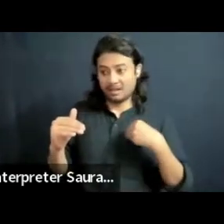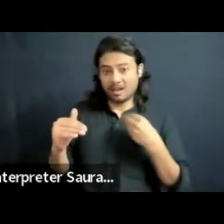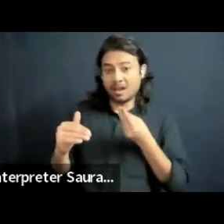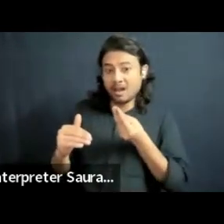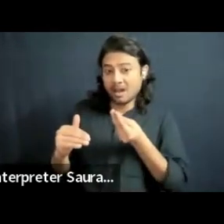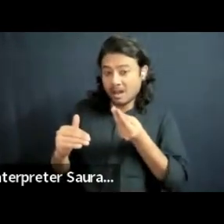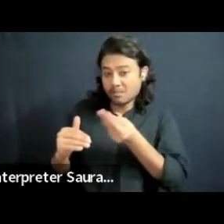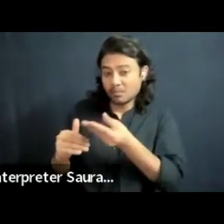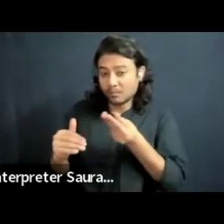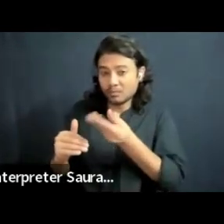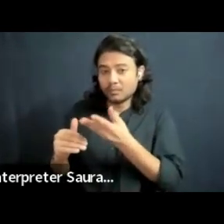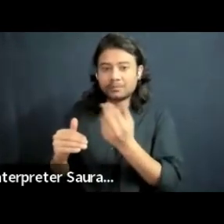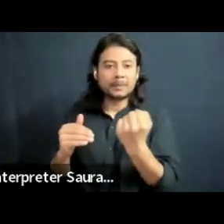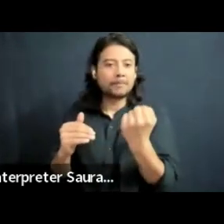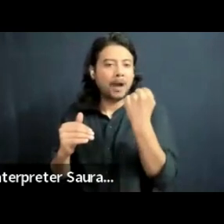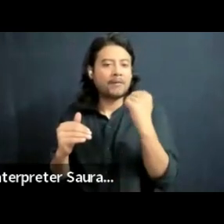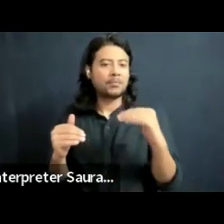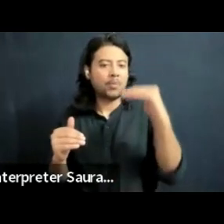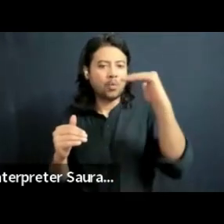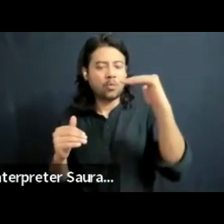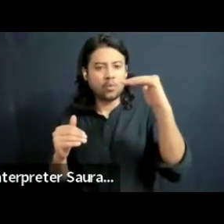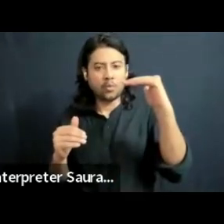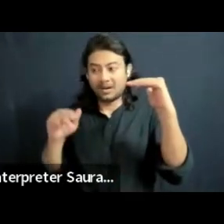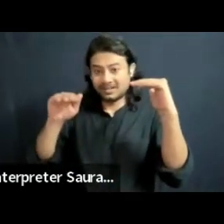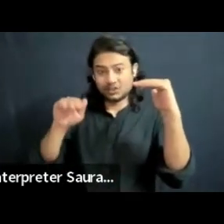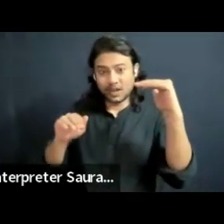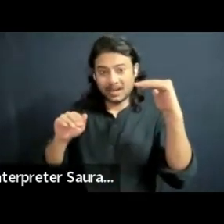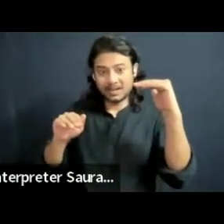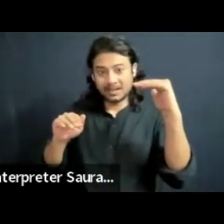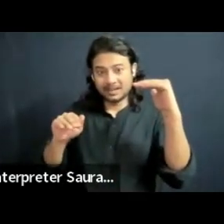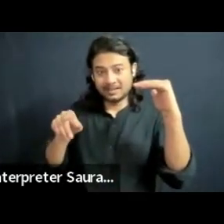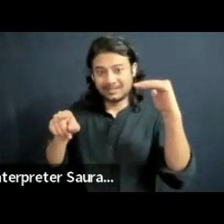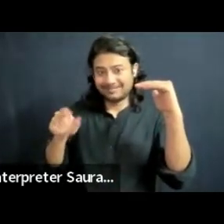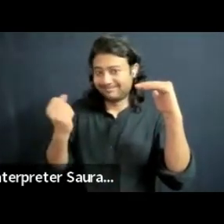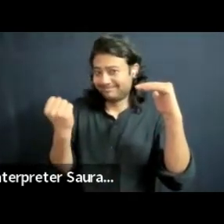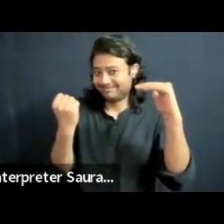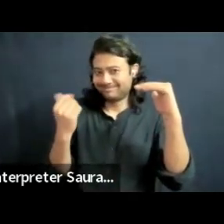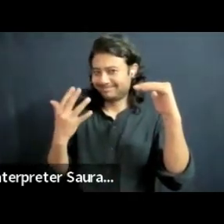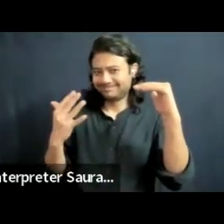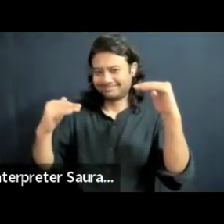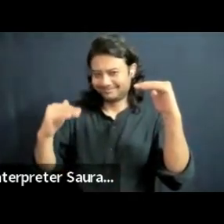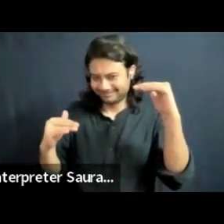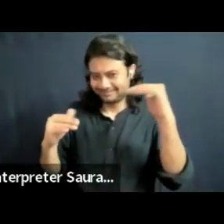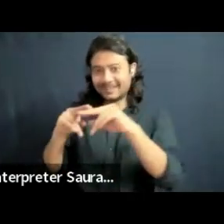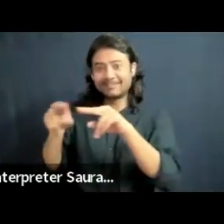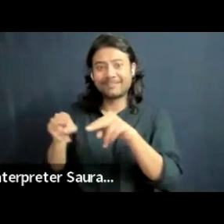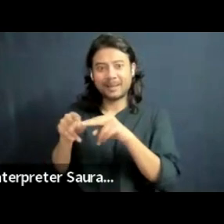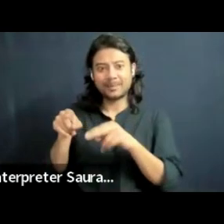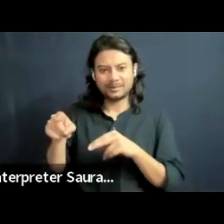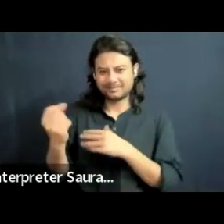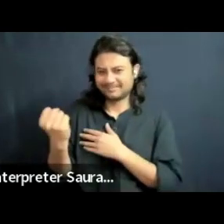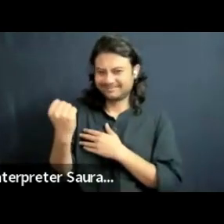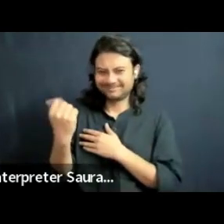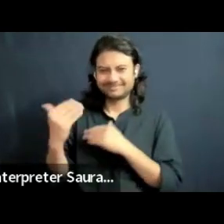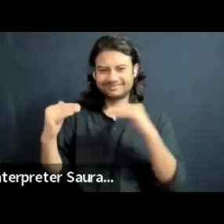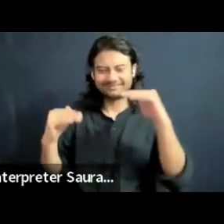that is the child and their families. In this kind of thinking, there's no really